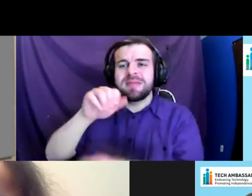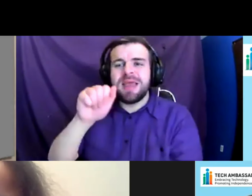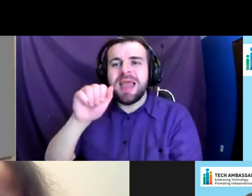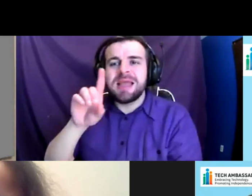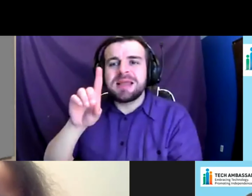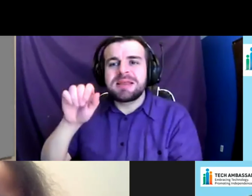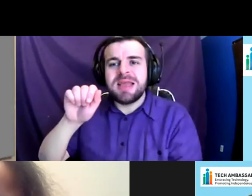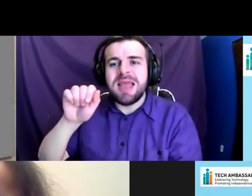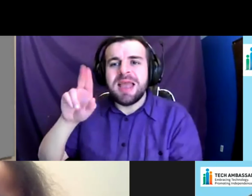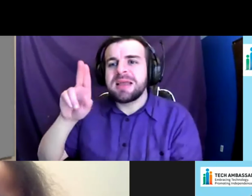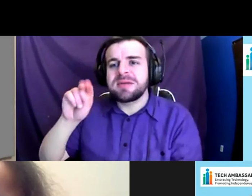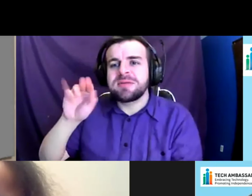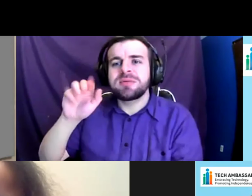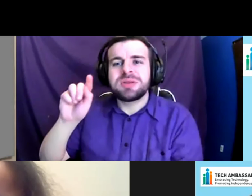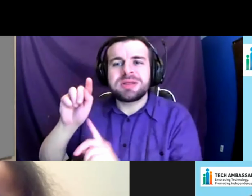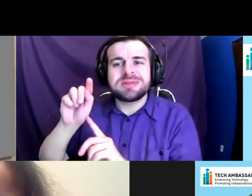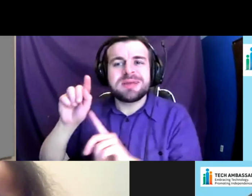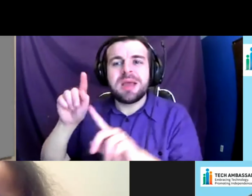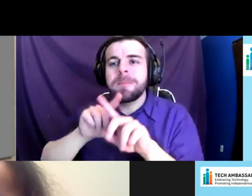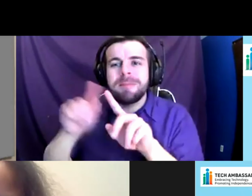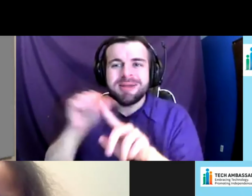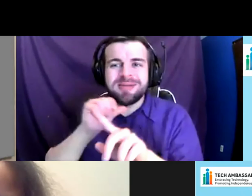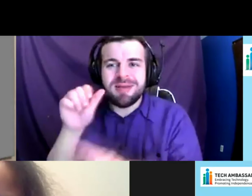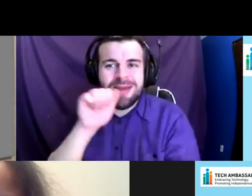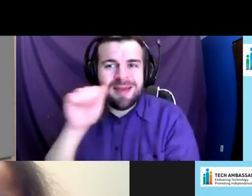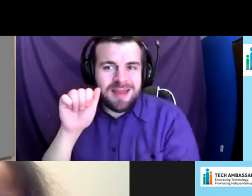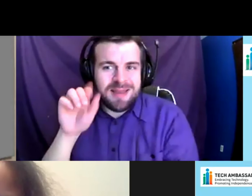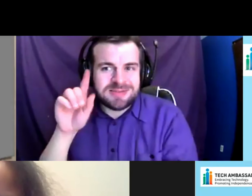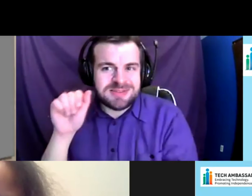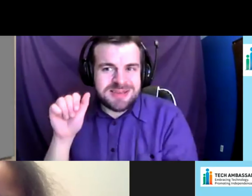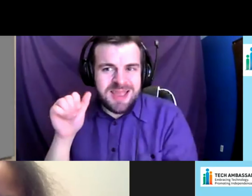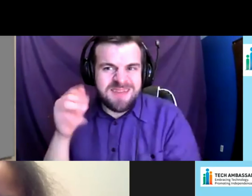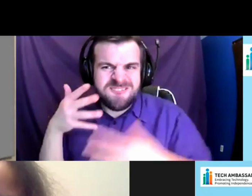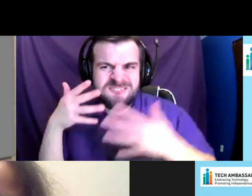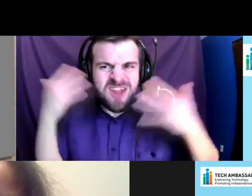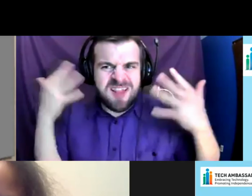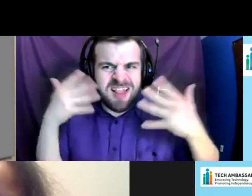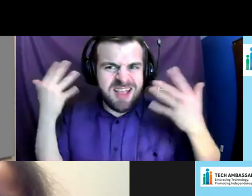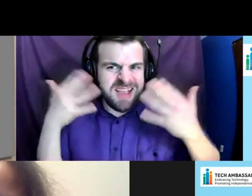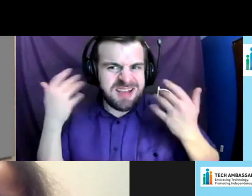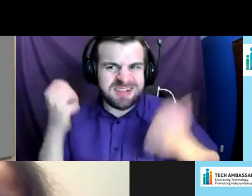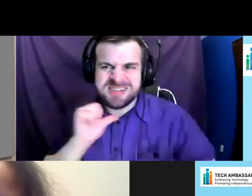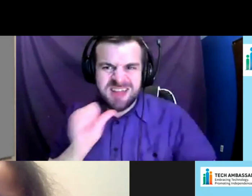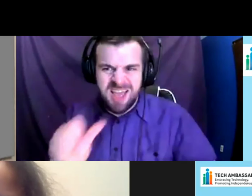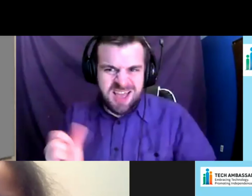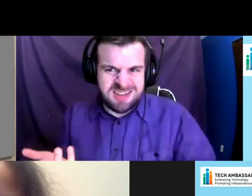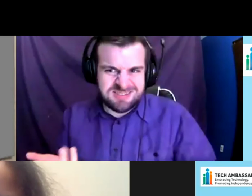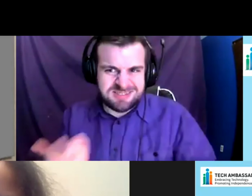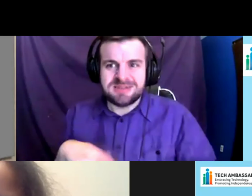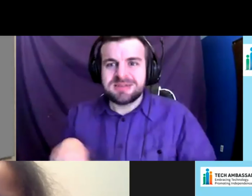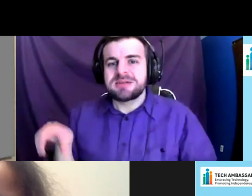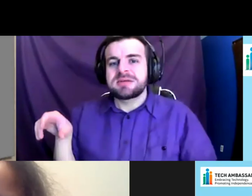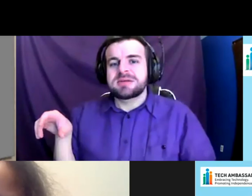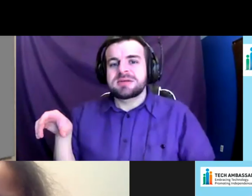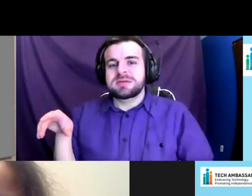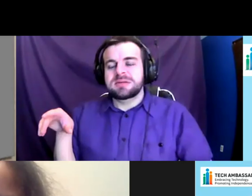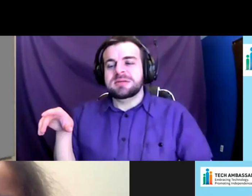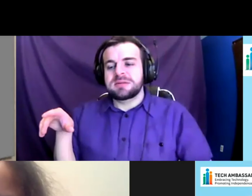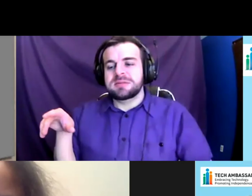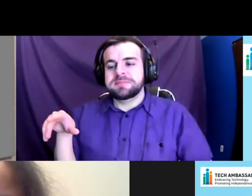it's not ADA friendly. So I've been trying